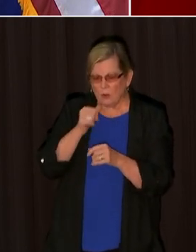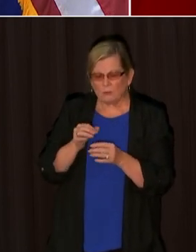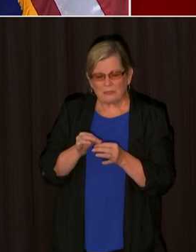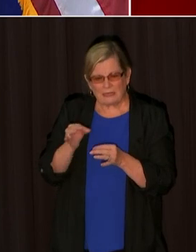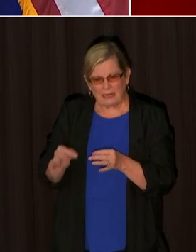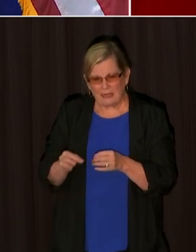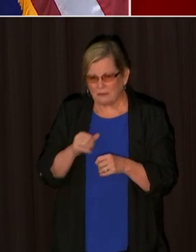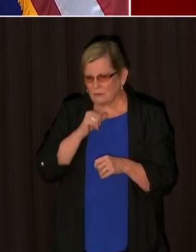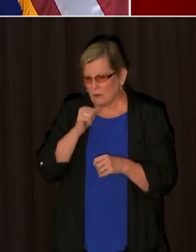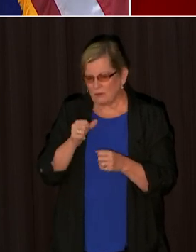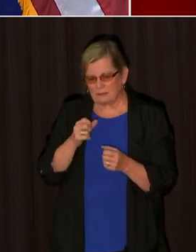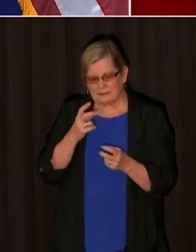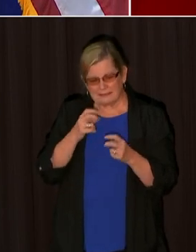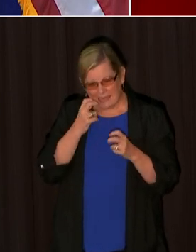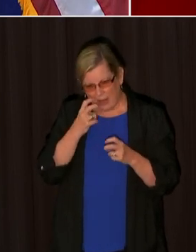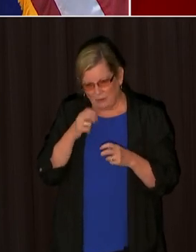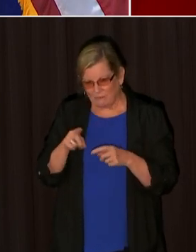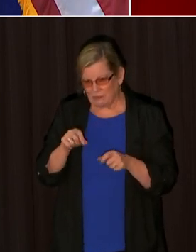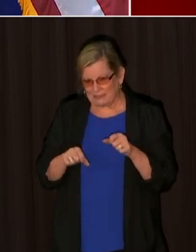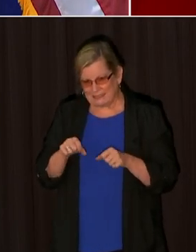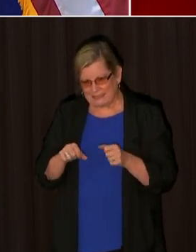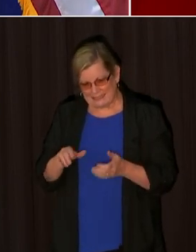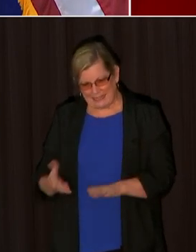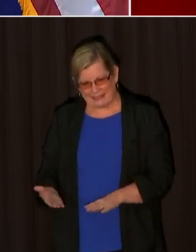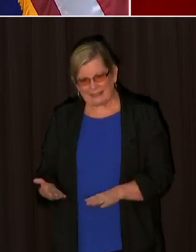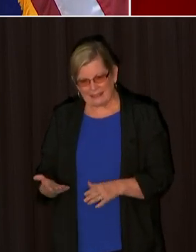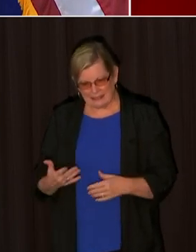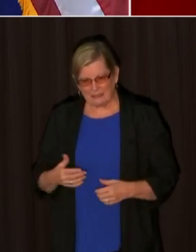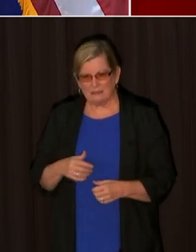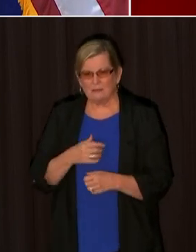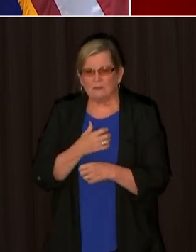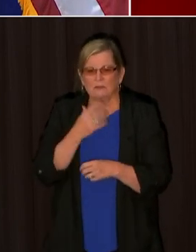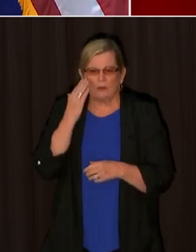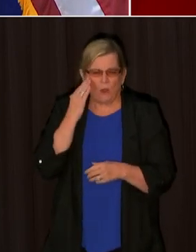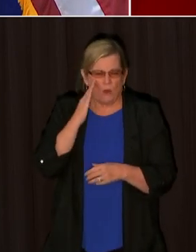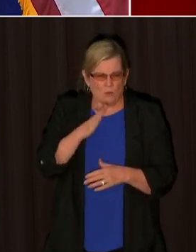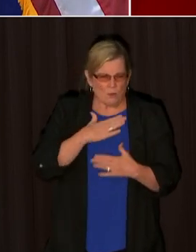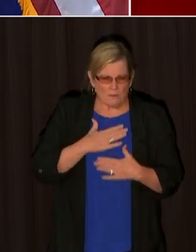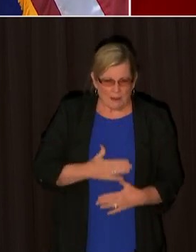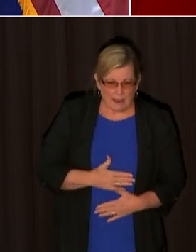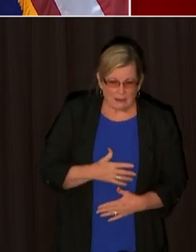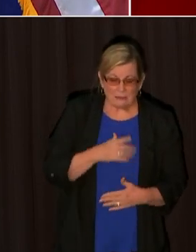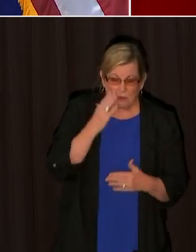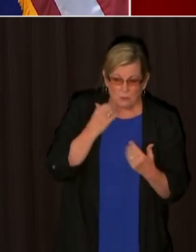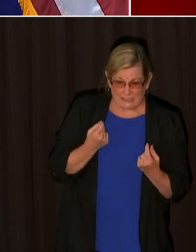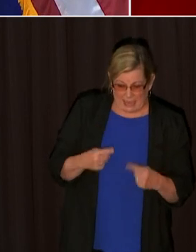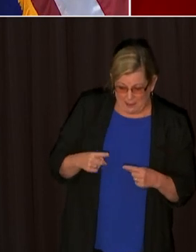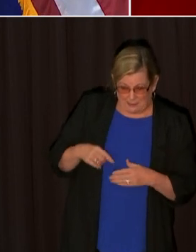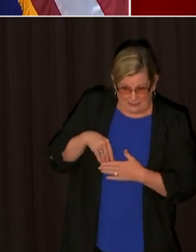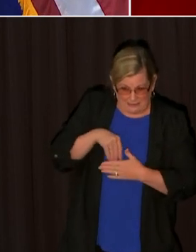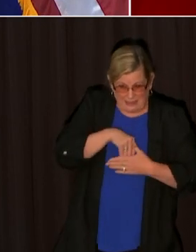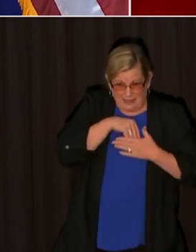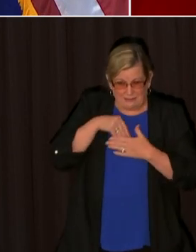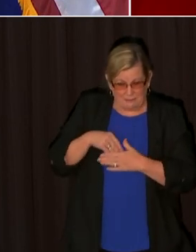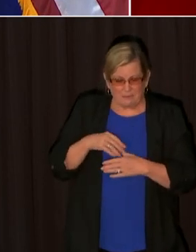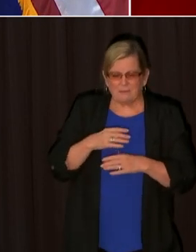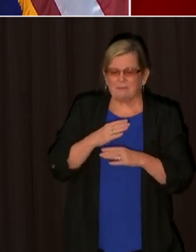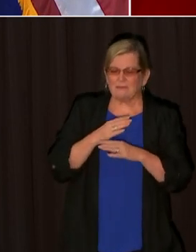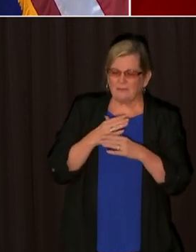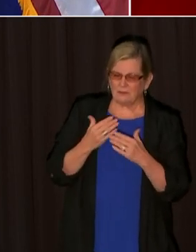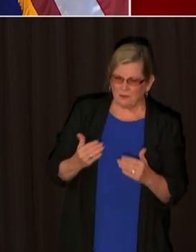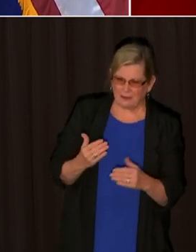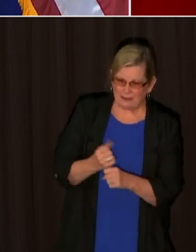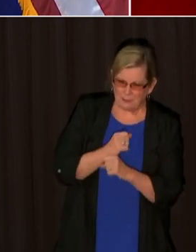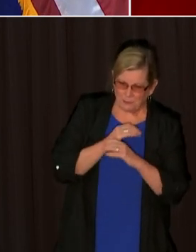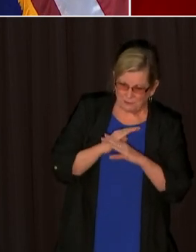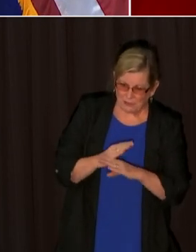doubt. You need to know what is happening to your body, and you need to be able to seek preventive health services. But that physician